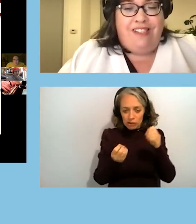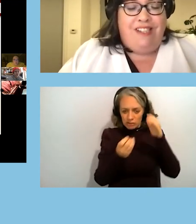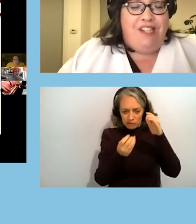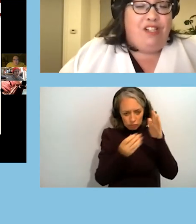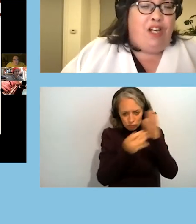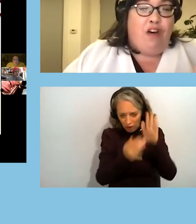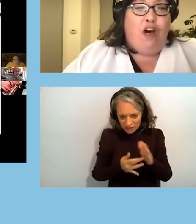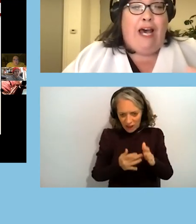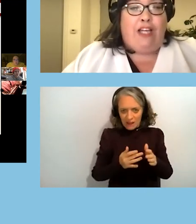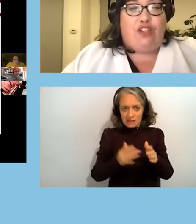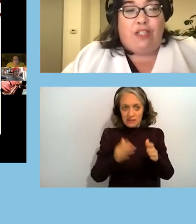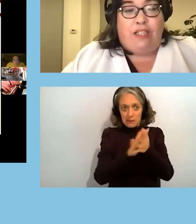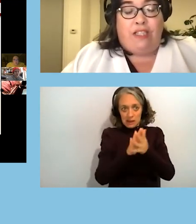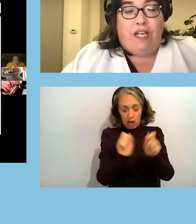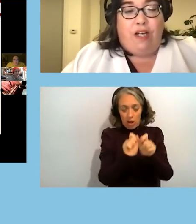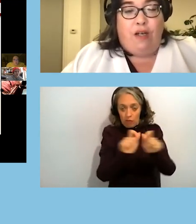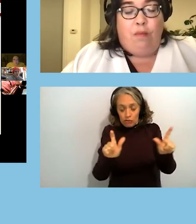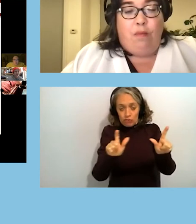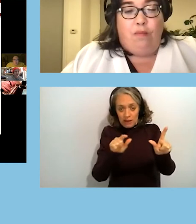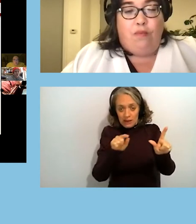screen, there are actually